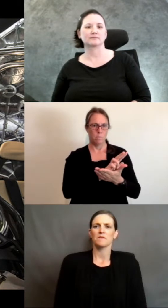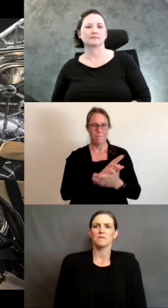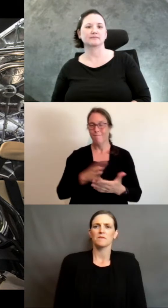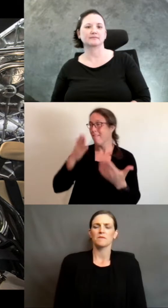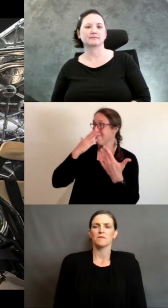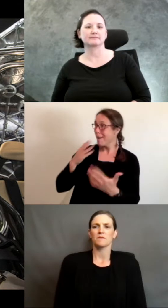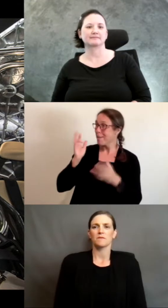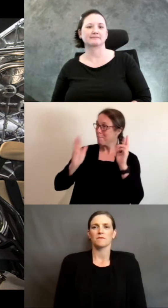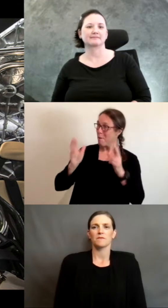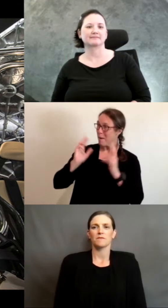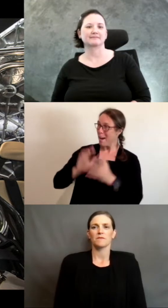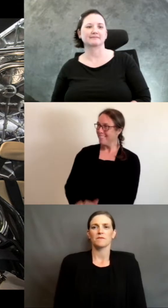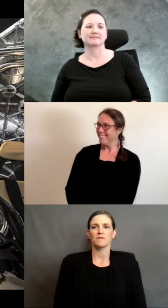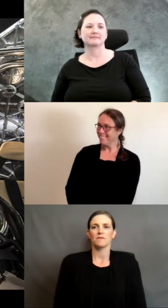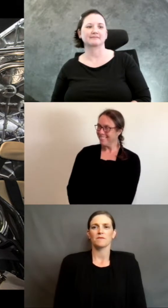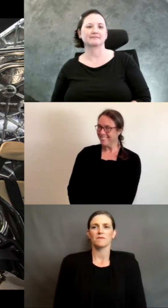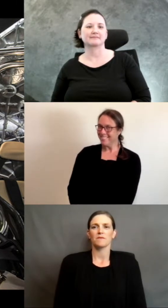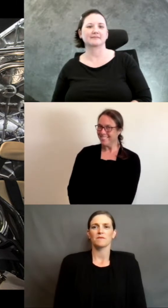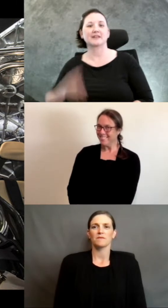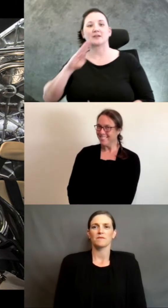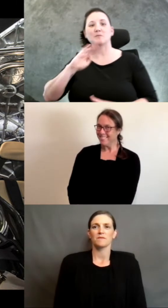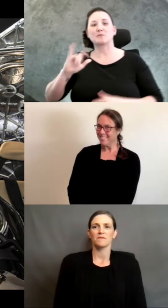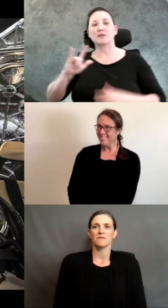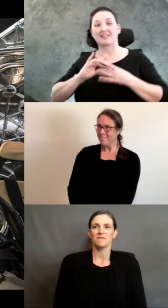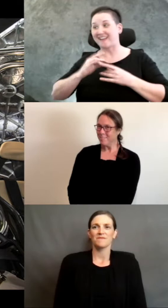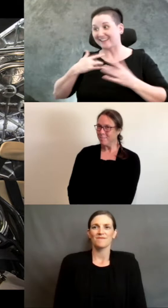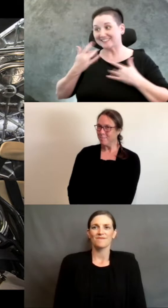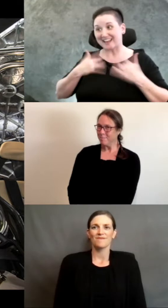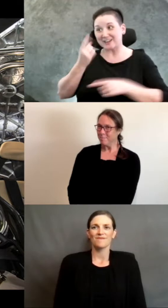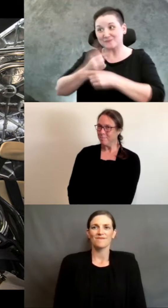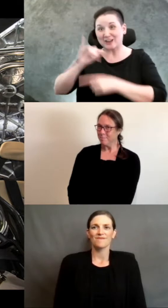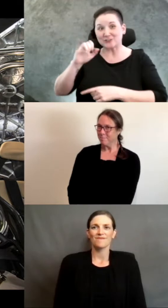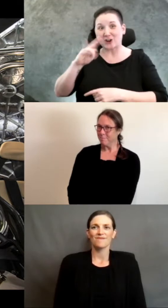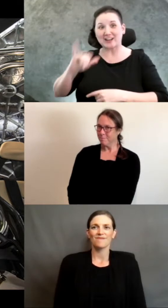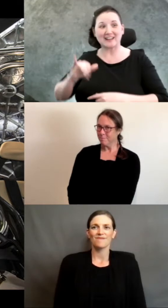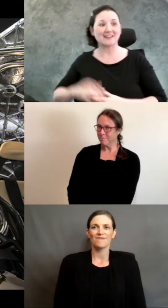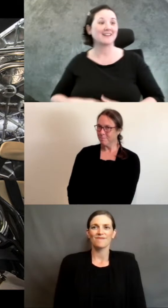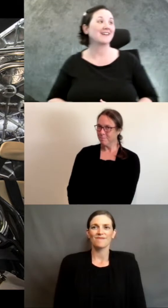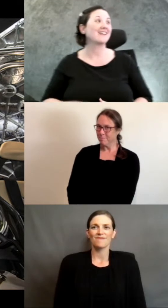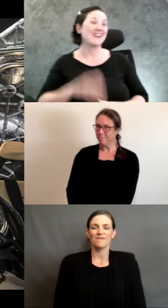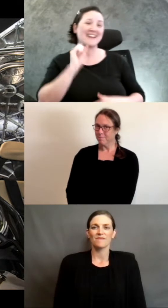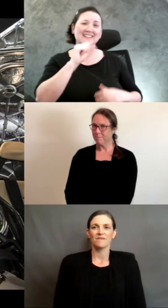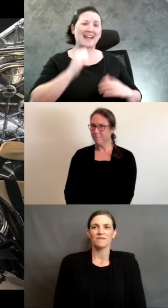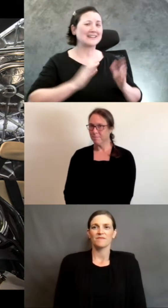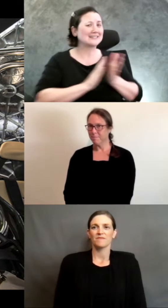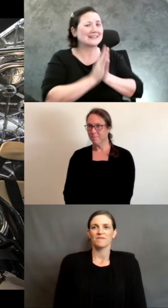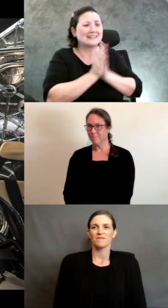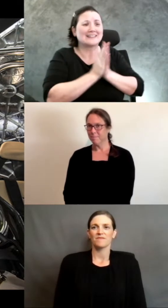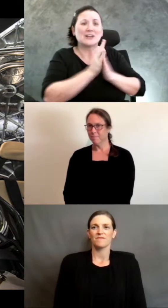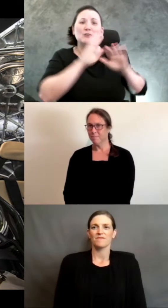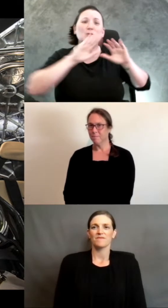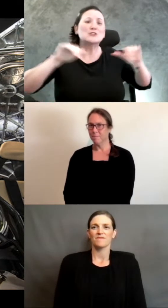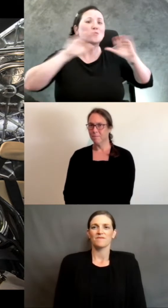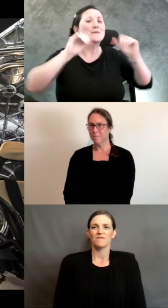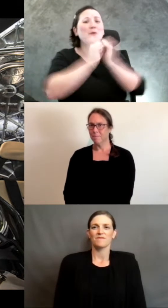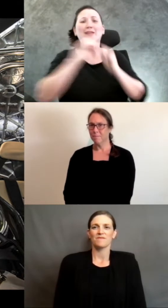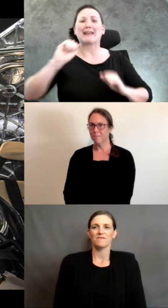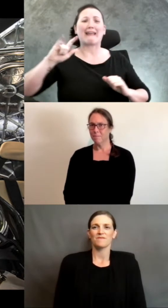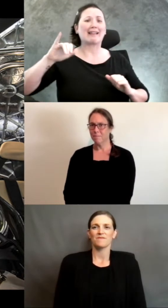Robot. Pretty exciting, huh, Johnny? What an adventure, mate. Swimming with the aliens up here. Very